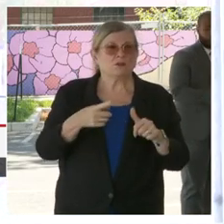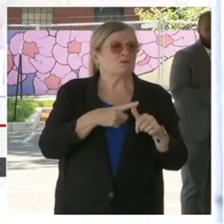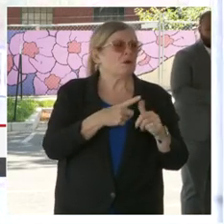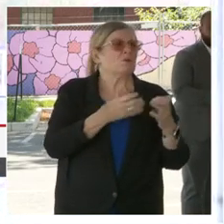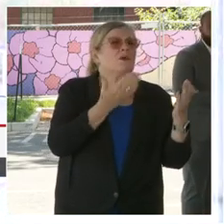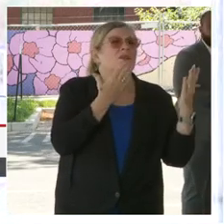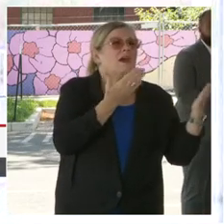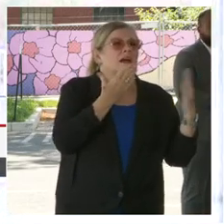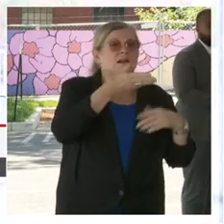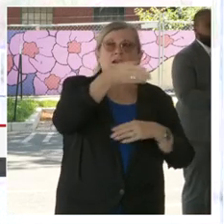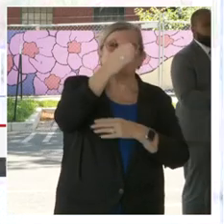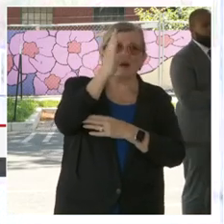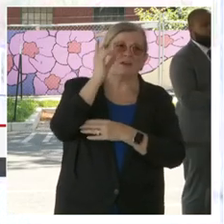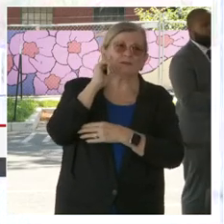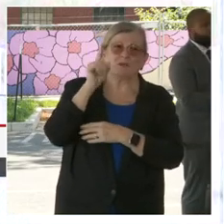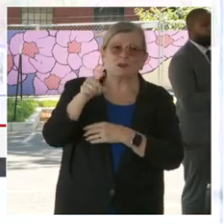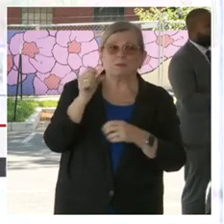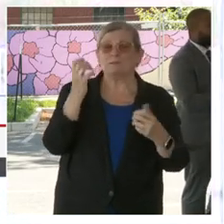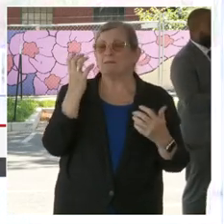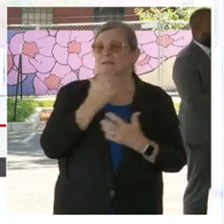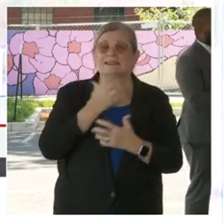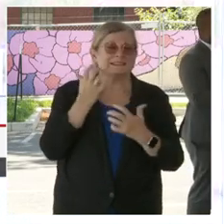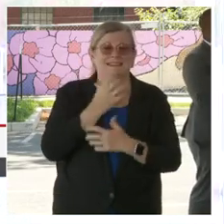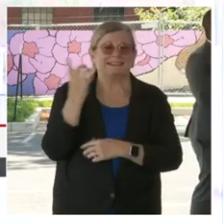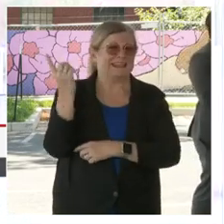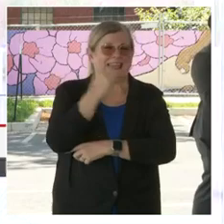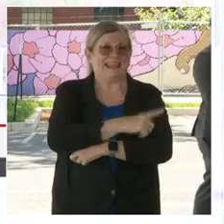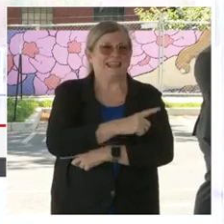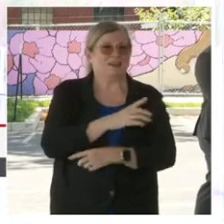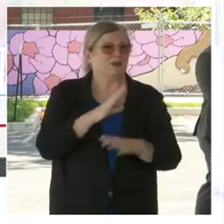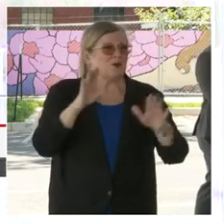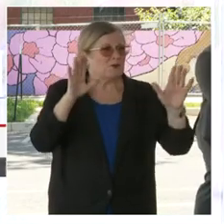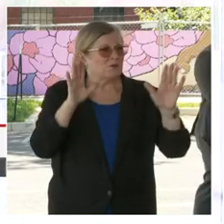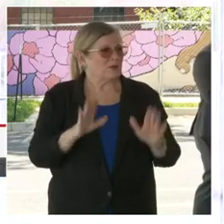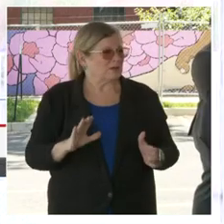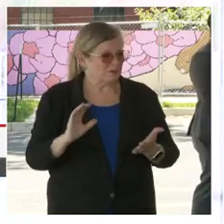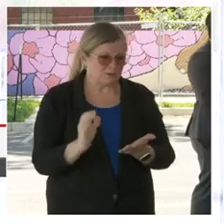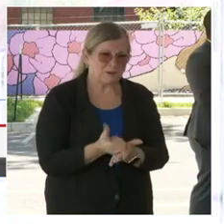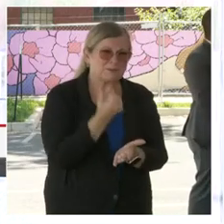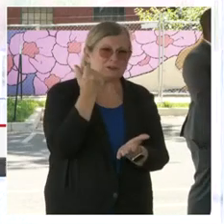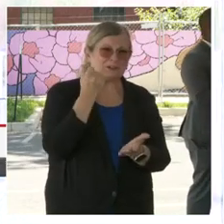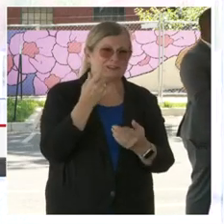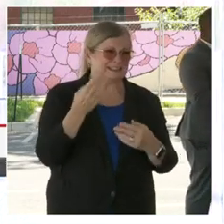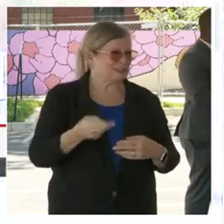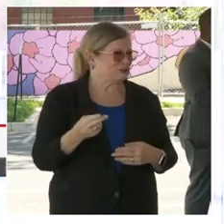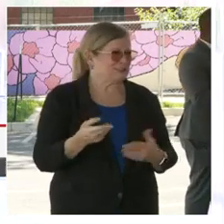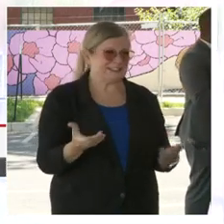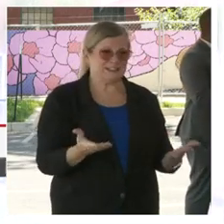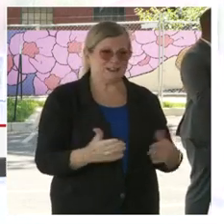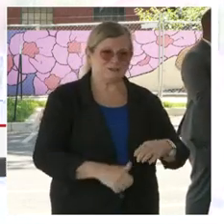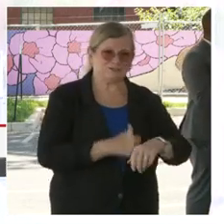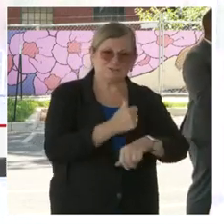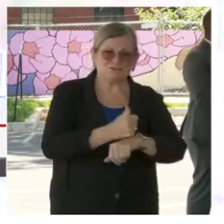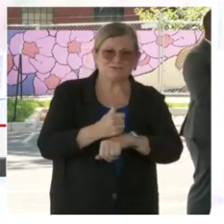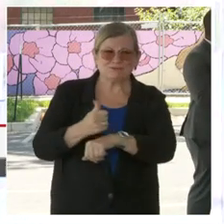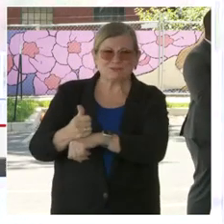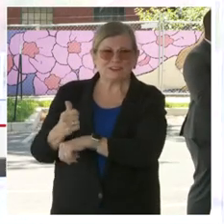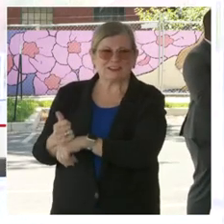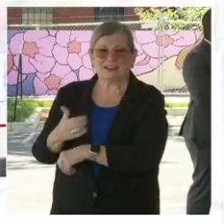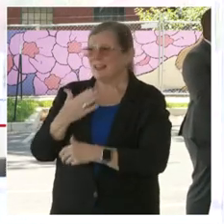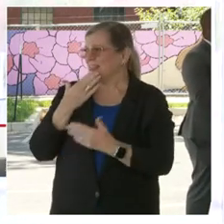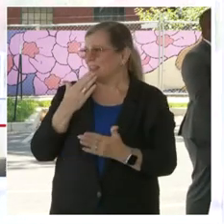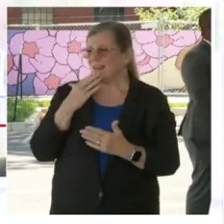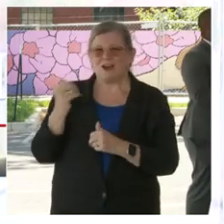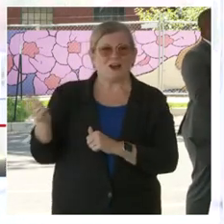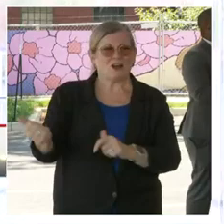day, this awesome opportunity to make history. I want to thank you all for coming out here bearing witness to such